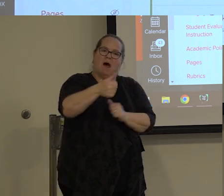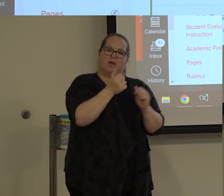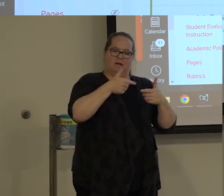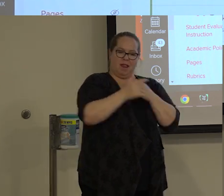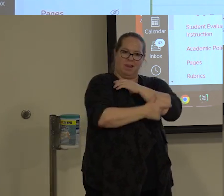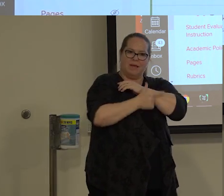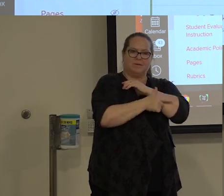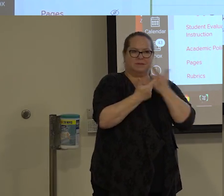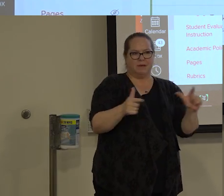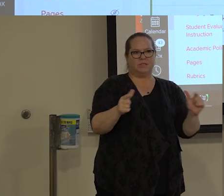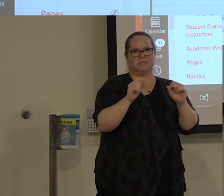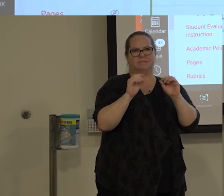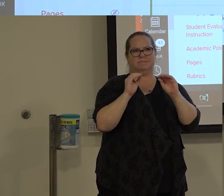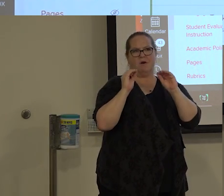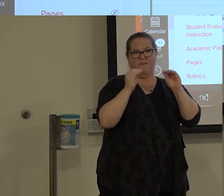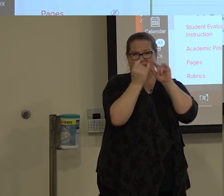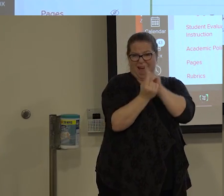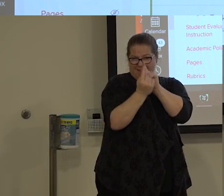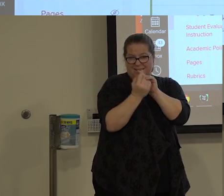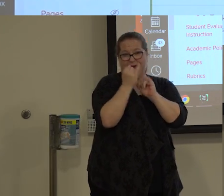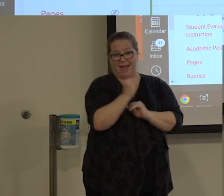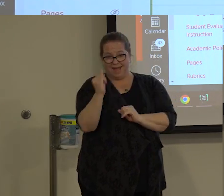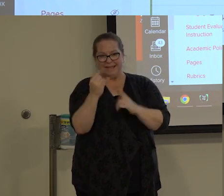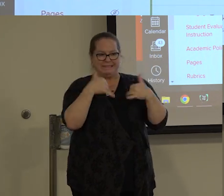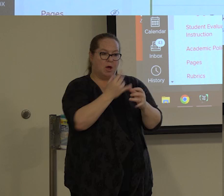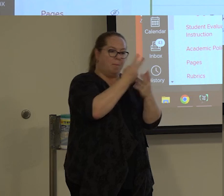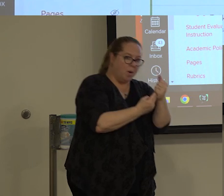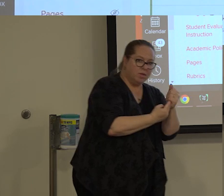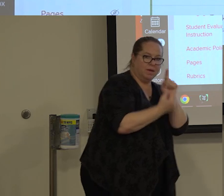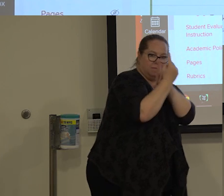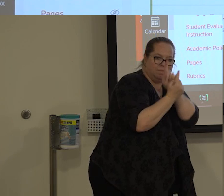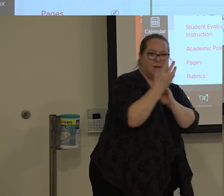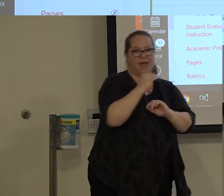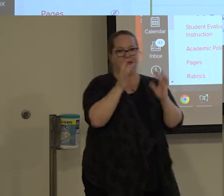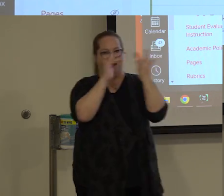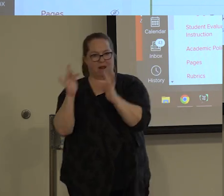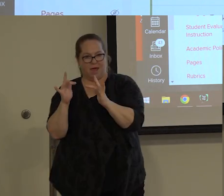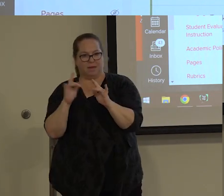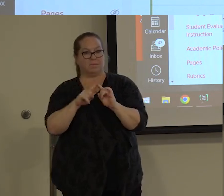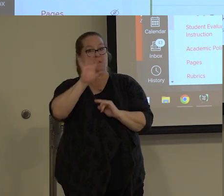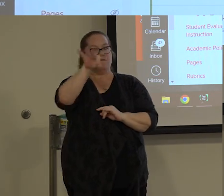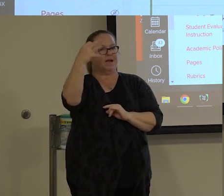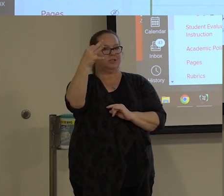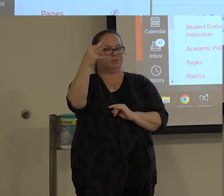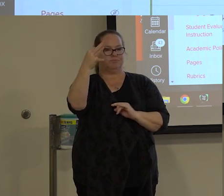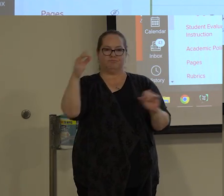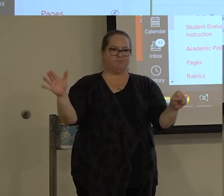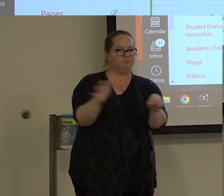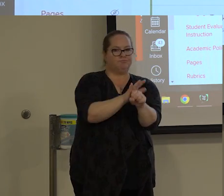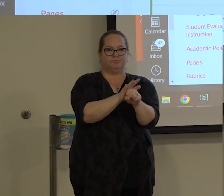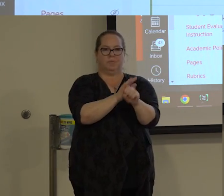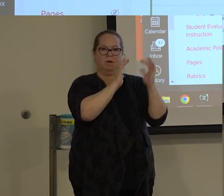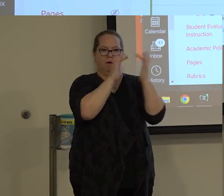offer II courses still offer in-person and online courses, but in French, we decided to move our appointments completely